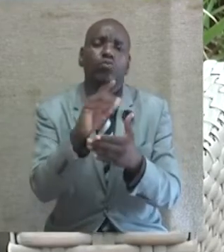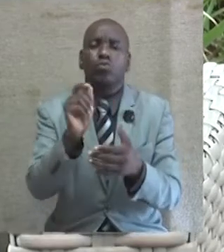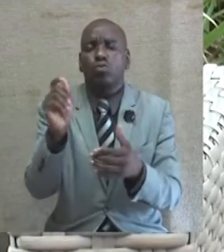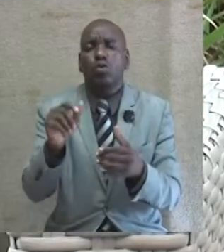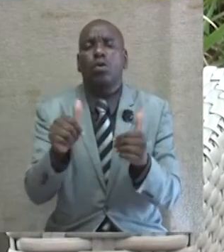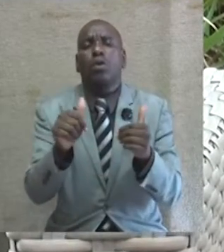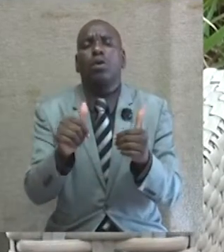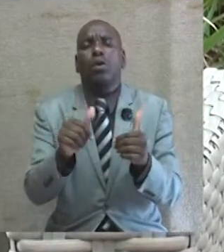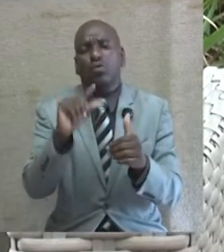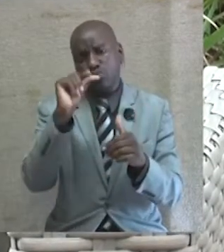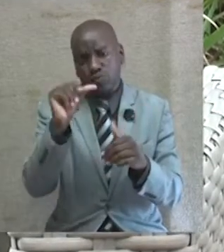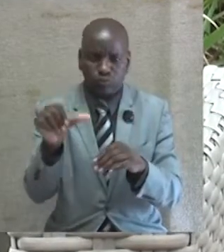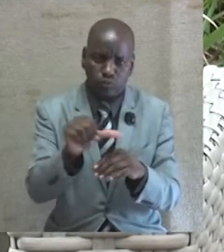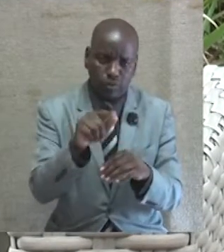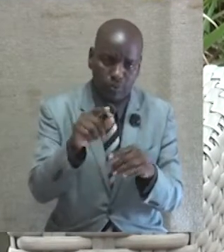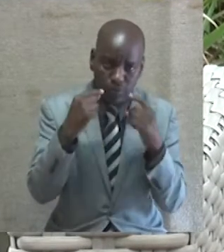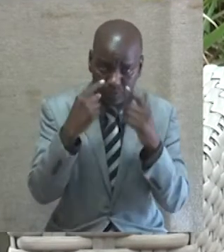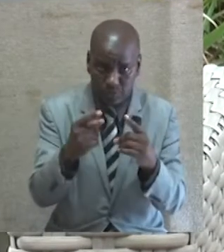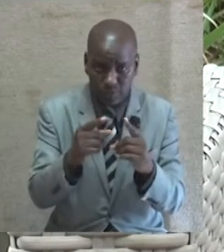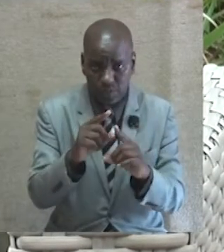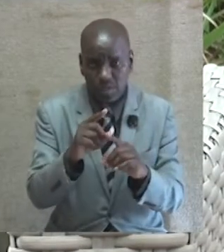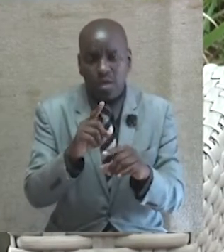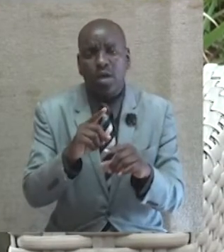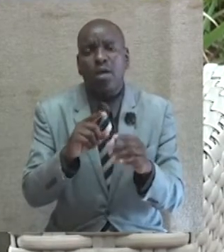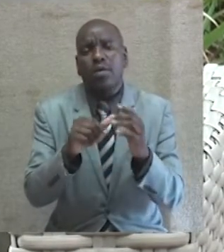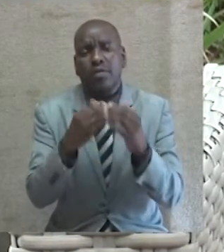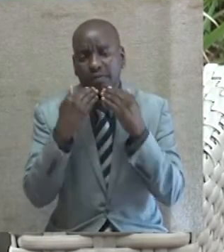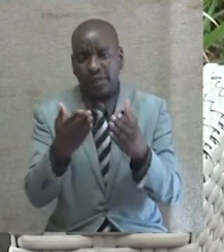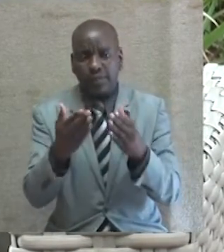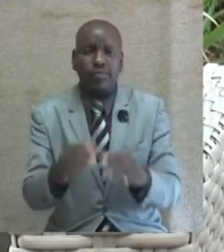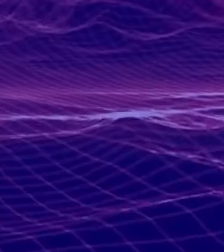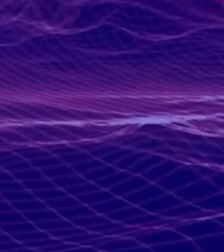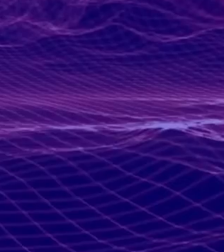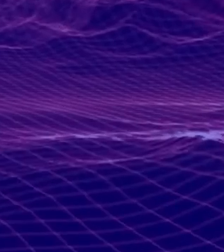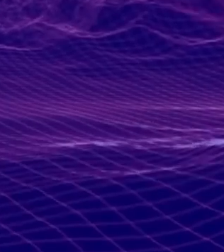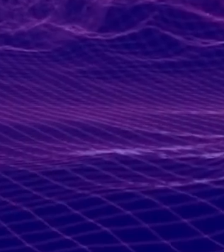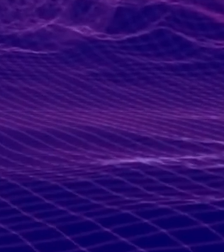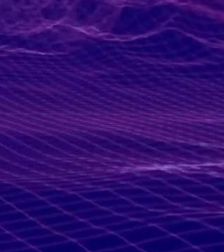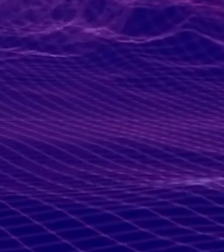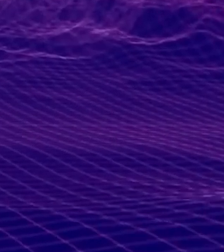personnel in schools will shorten the referral period. Thank you.